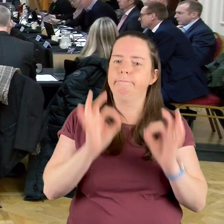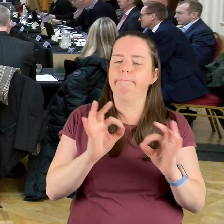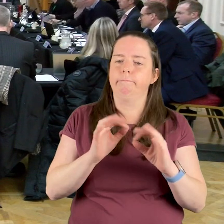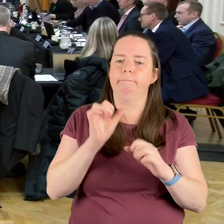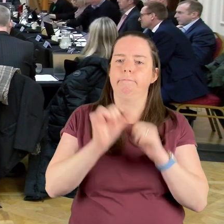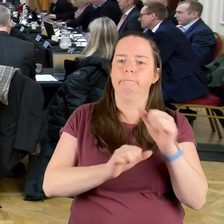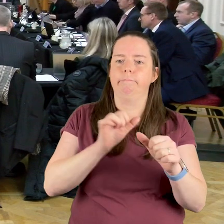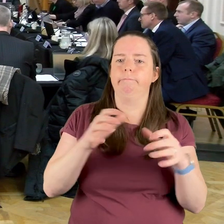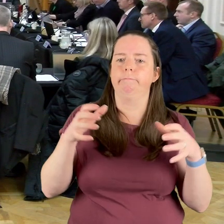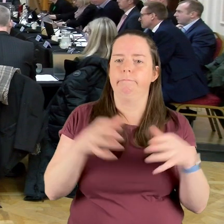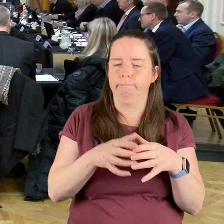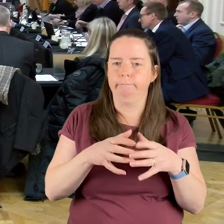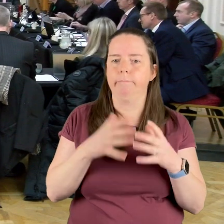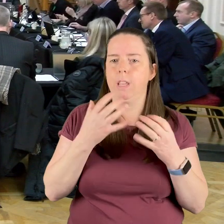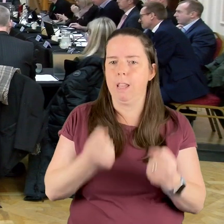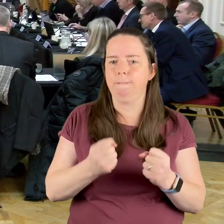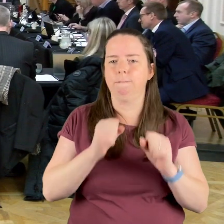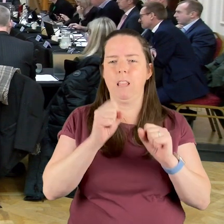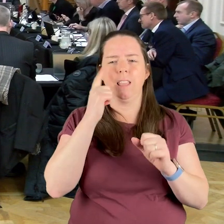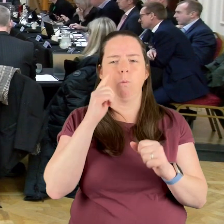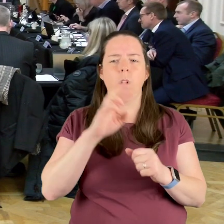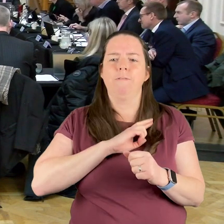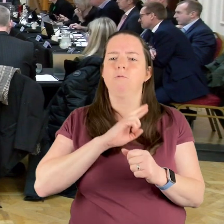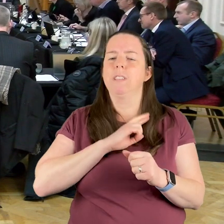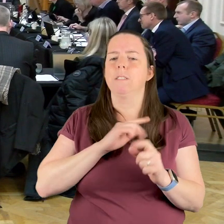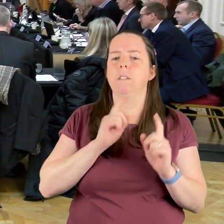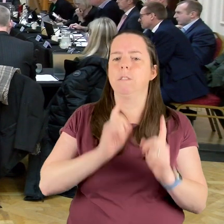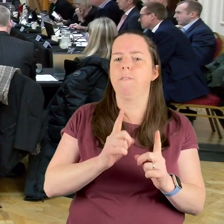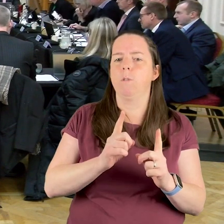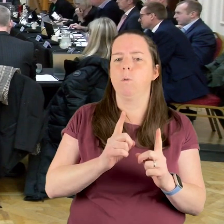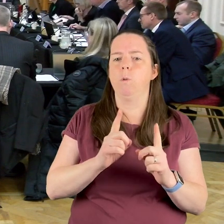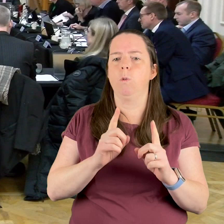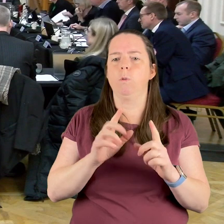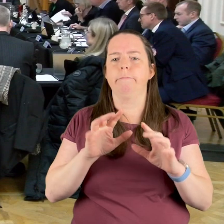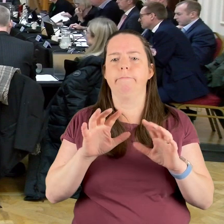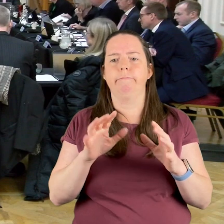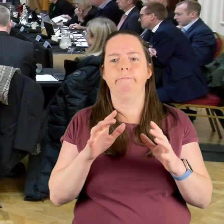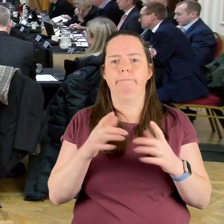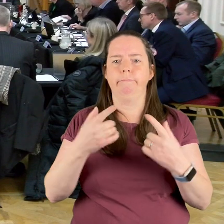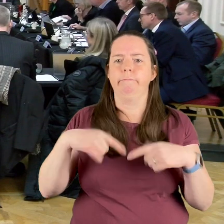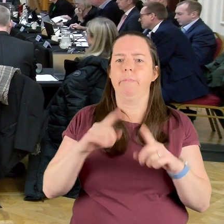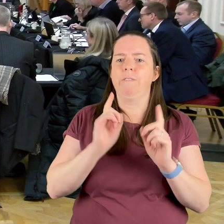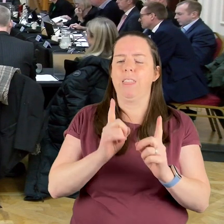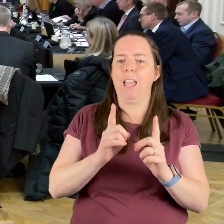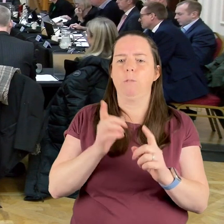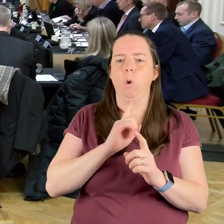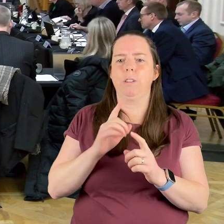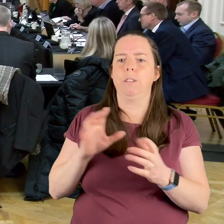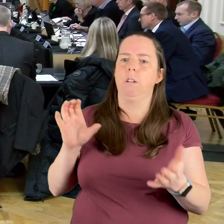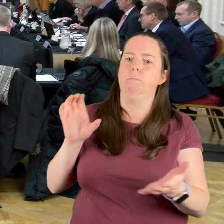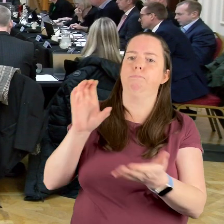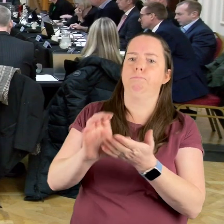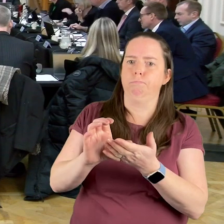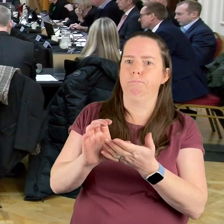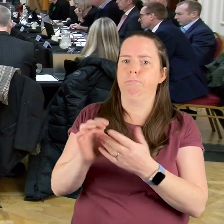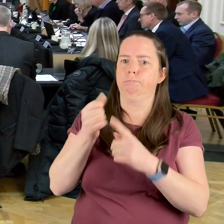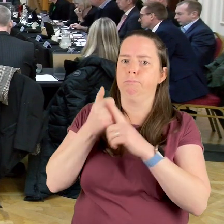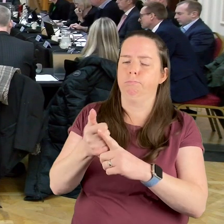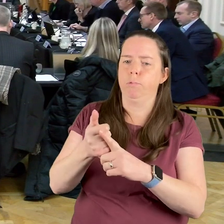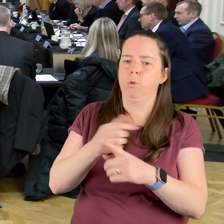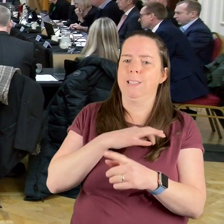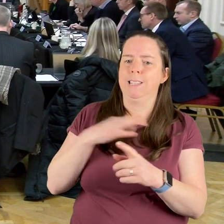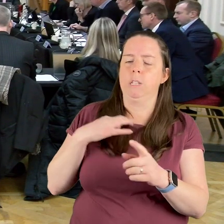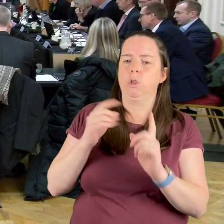observing the APC close up, I think it's a pretty spectacular program in place. And I think one of the reasons for that is